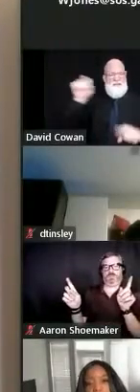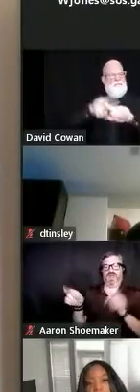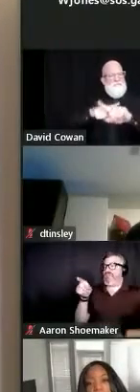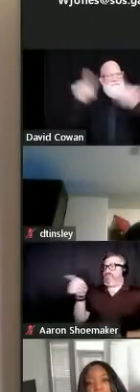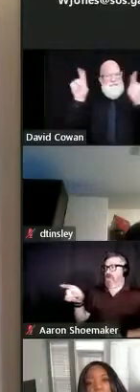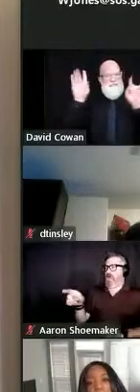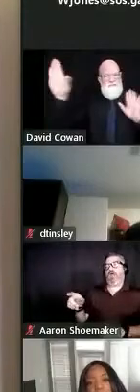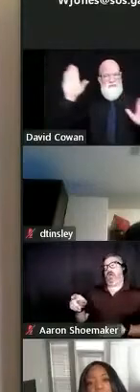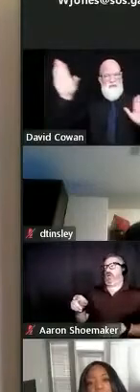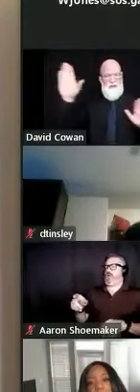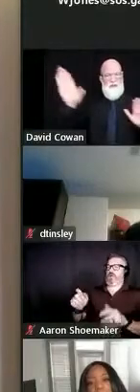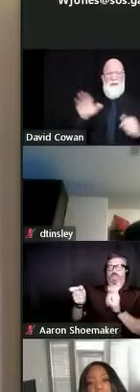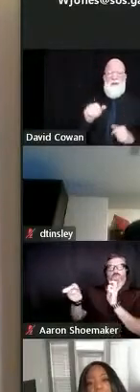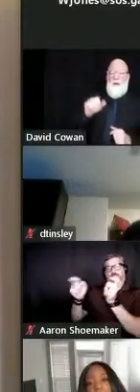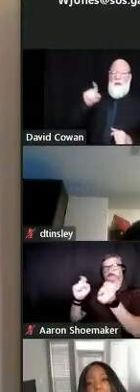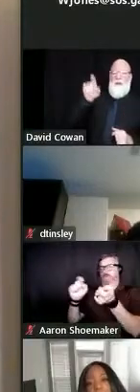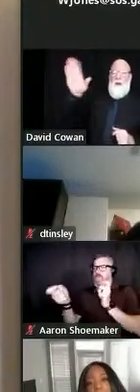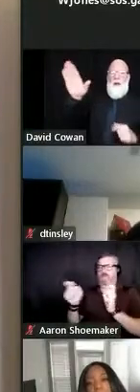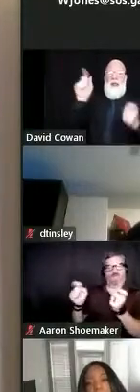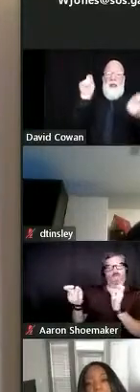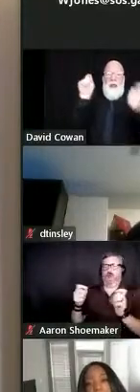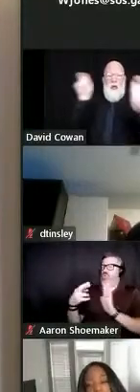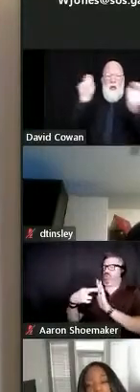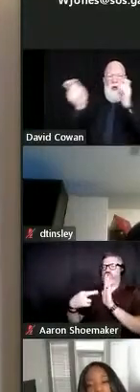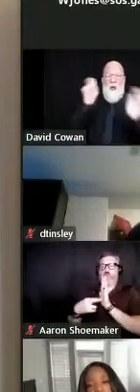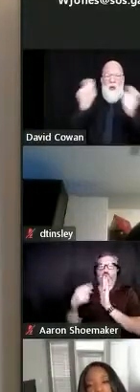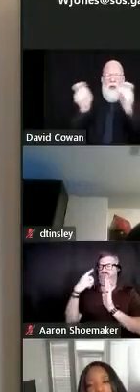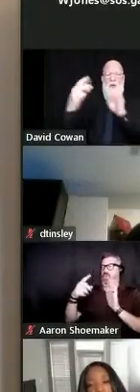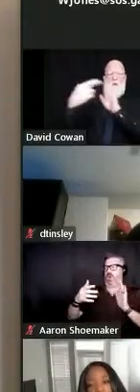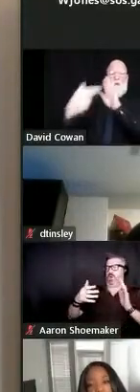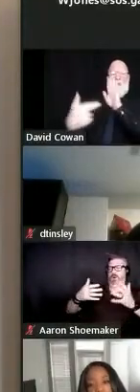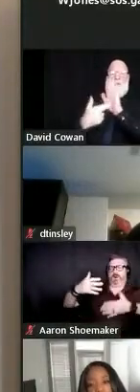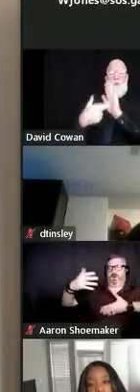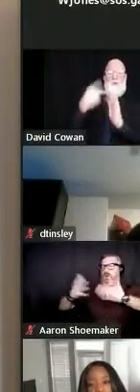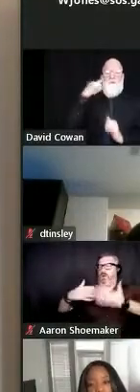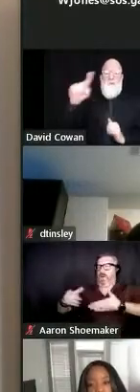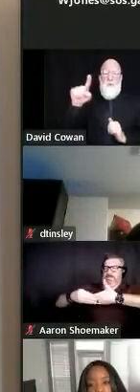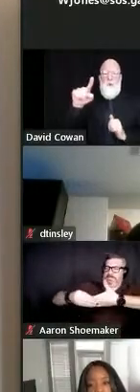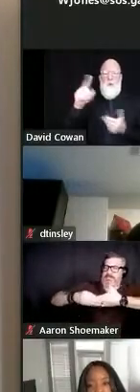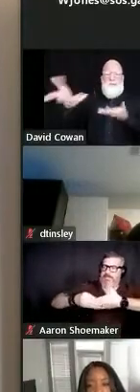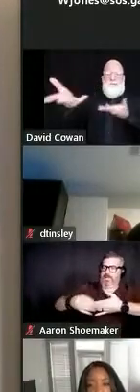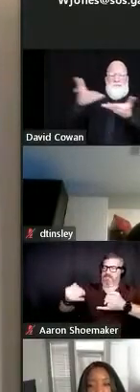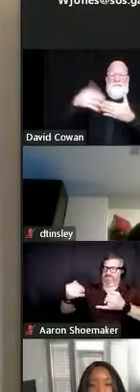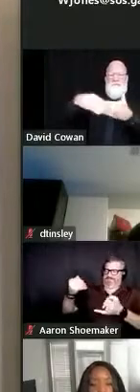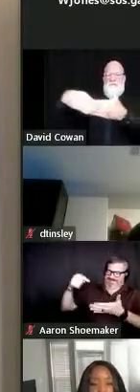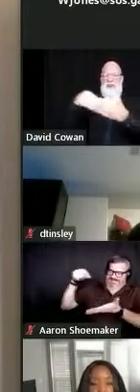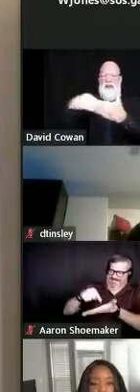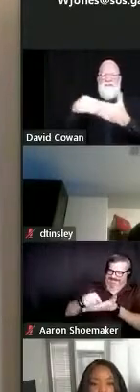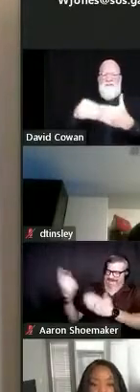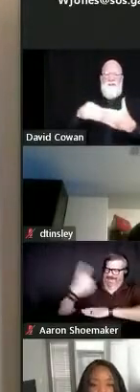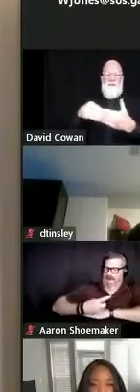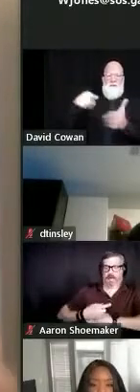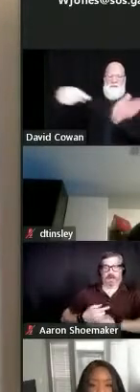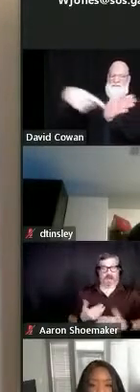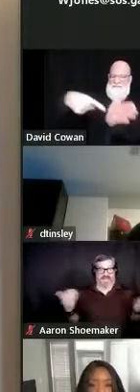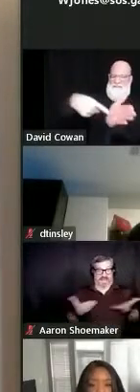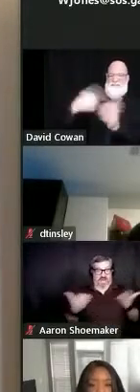of State's office holding a briefing on the recount effort now requested by the Trump